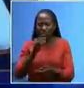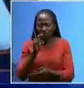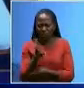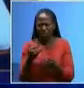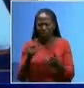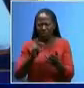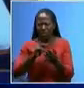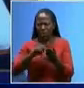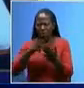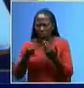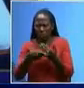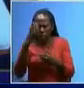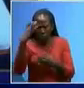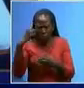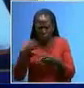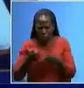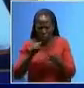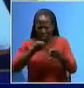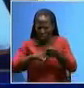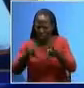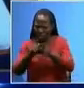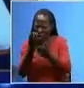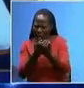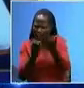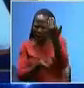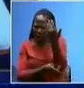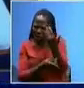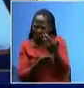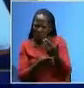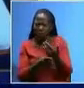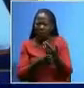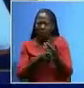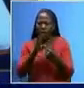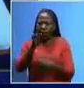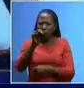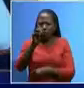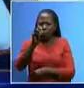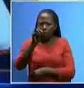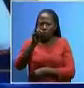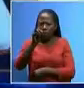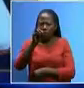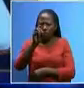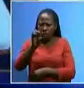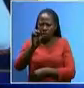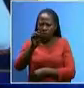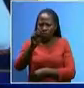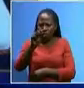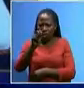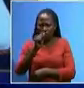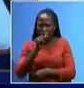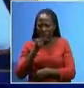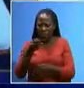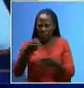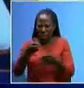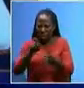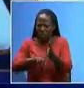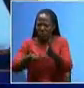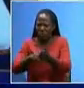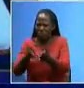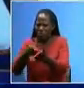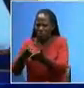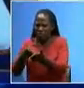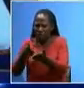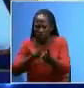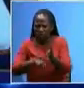Programs Officer for Social and Economic Development Modesta Mwanza says the upward price changes were affected